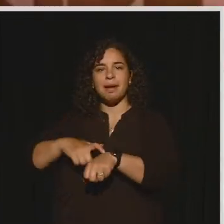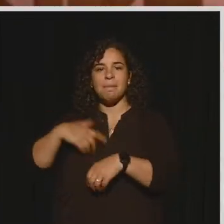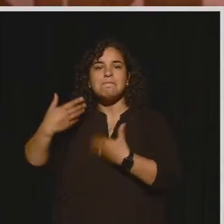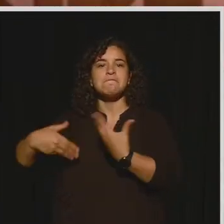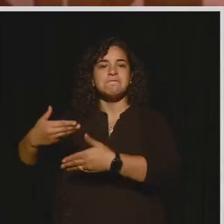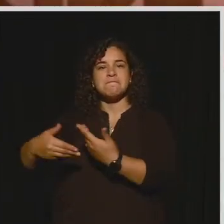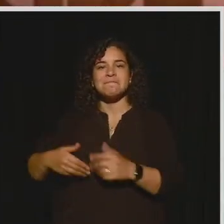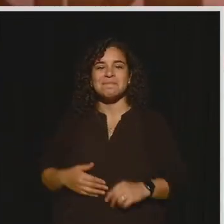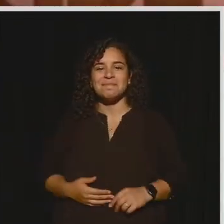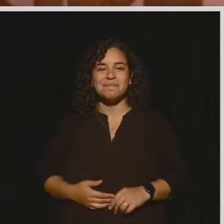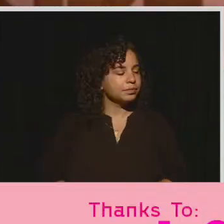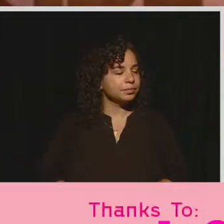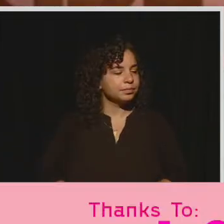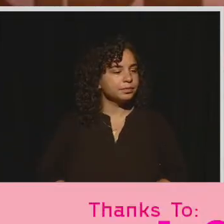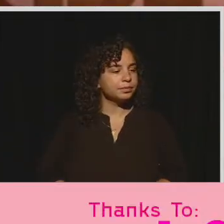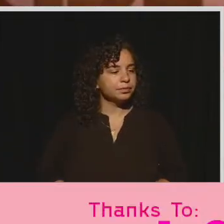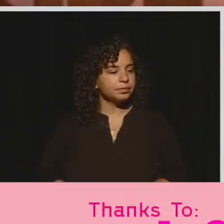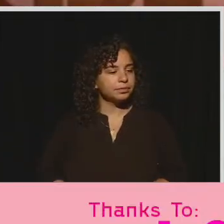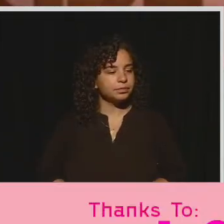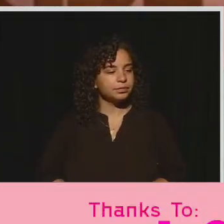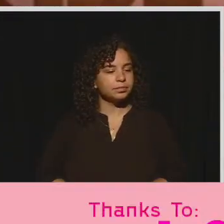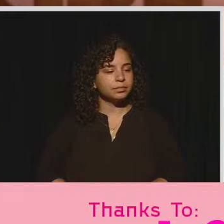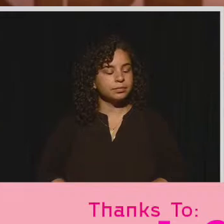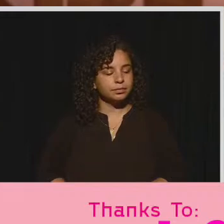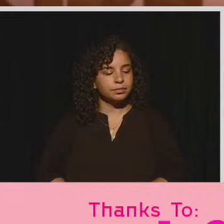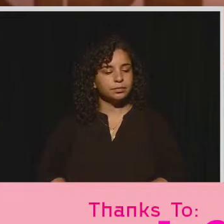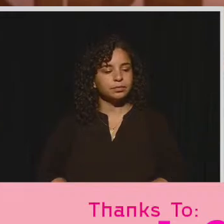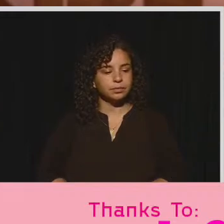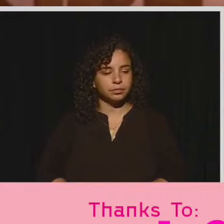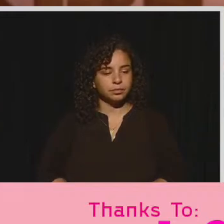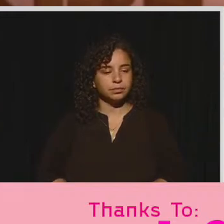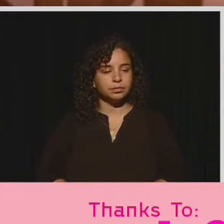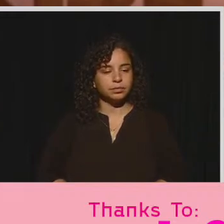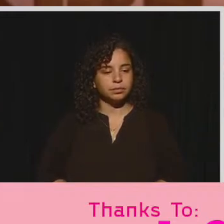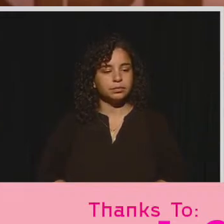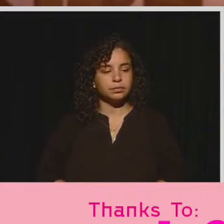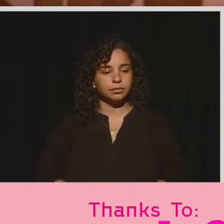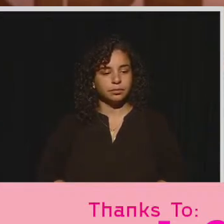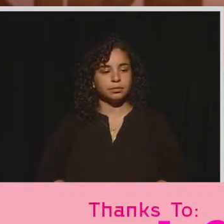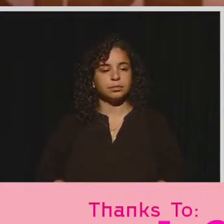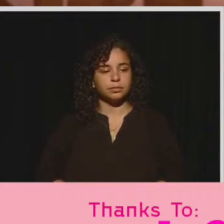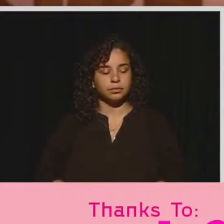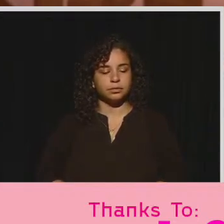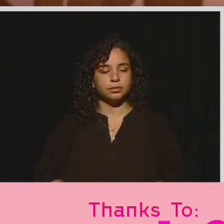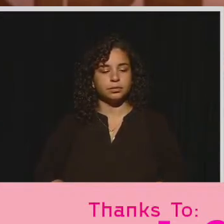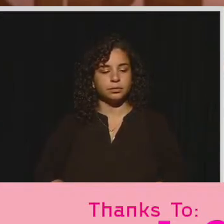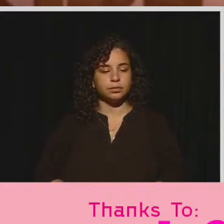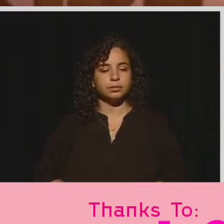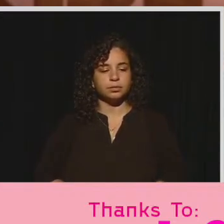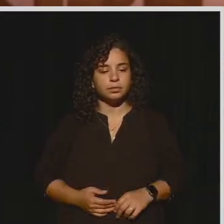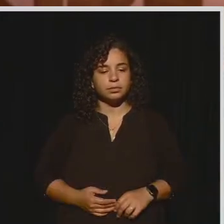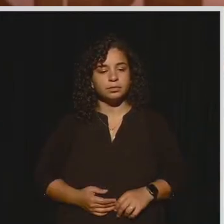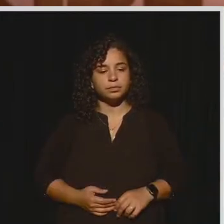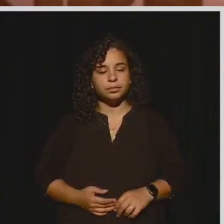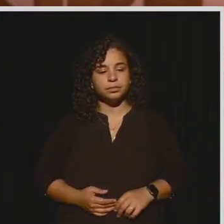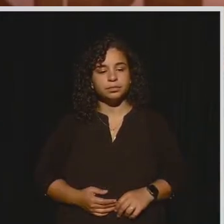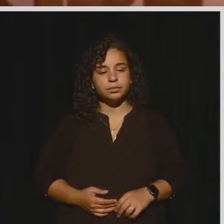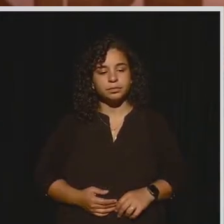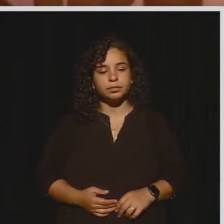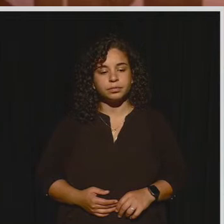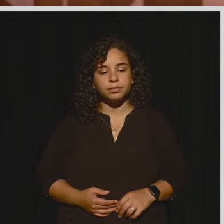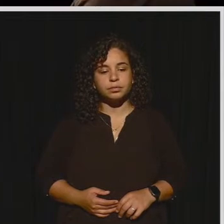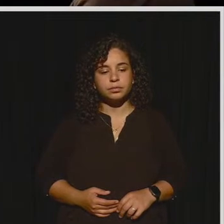Angus? One thing I wanted to mention was the COVID crisis has affected our entertainment and bar venues